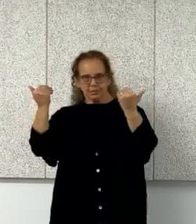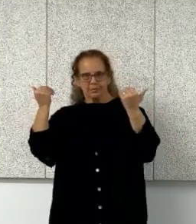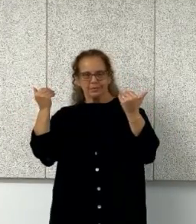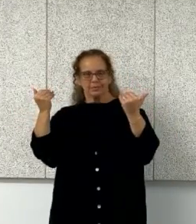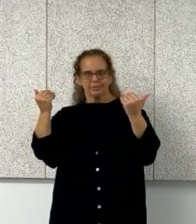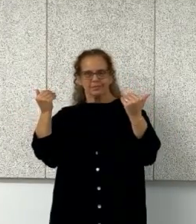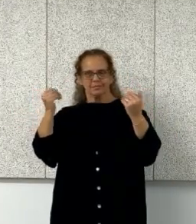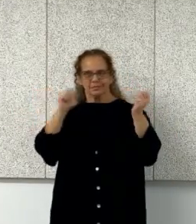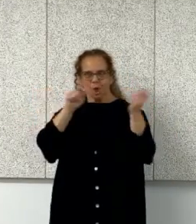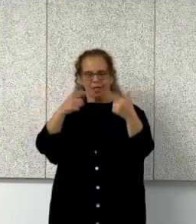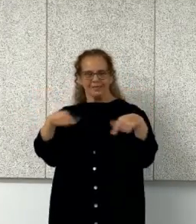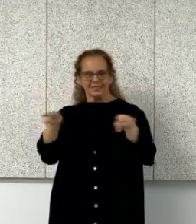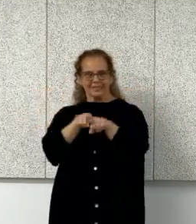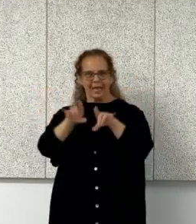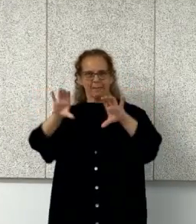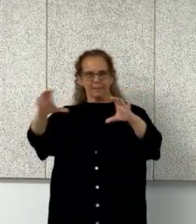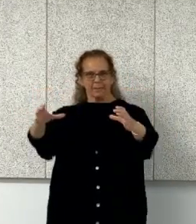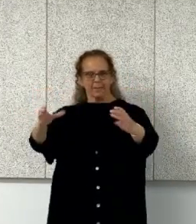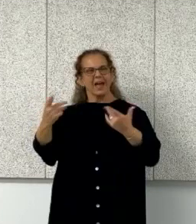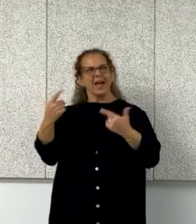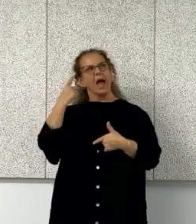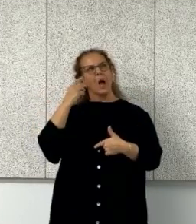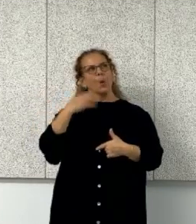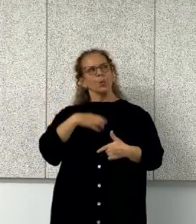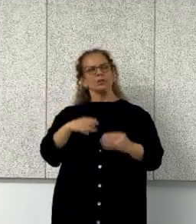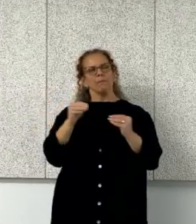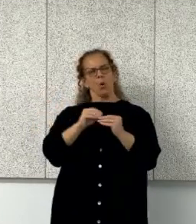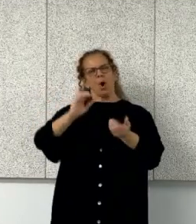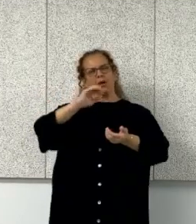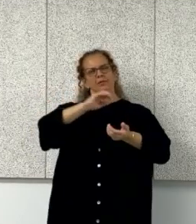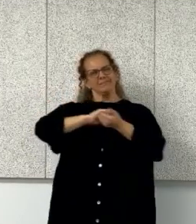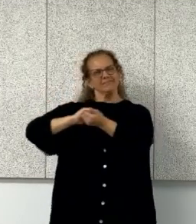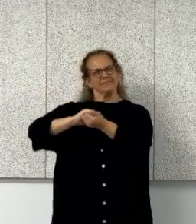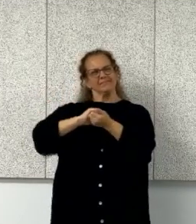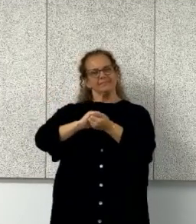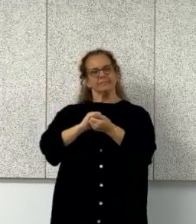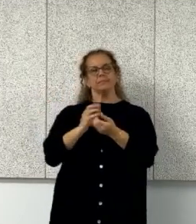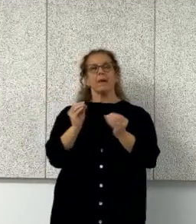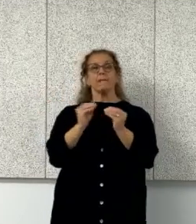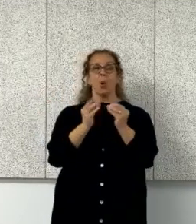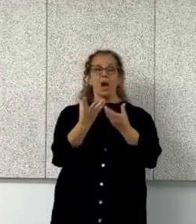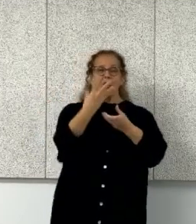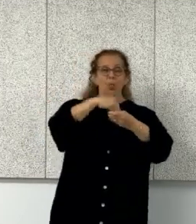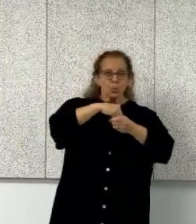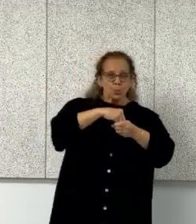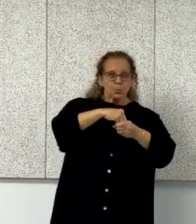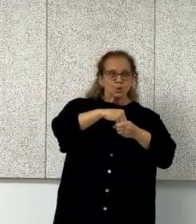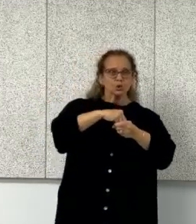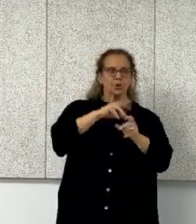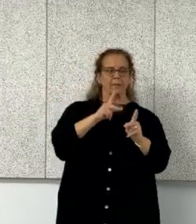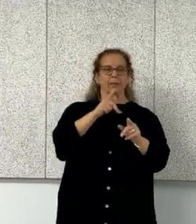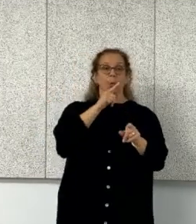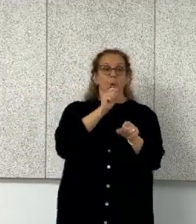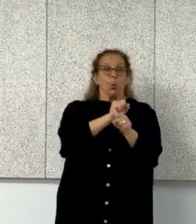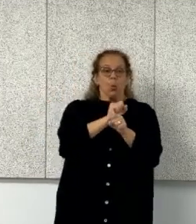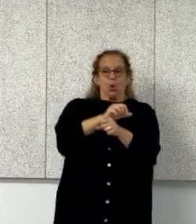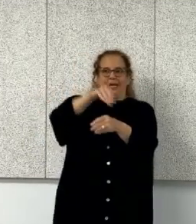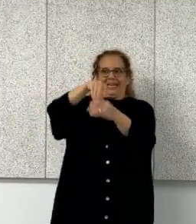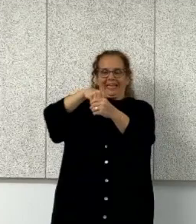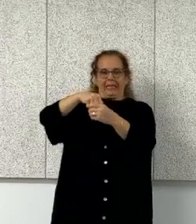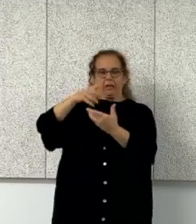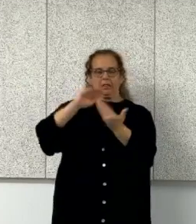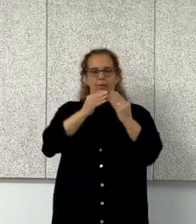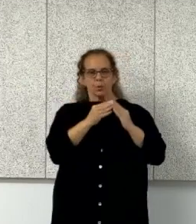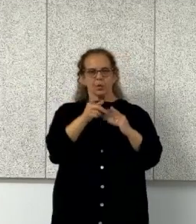more collaboration at that level. I wish there was more kind of inclusion of the people that actually work in the community, that mm-hmm. know